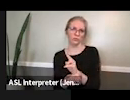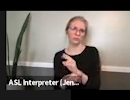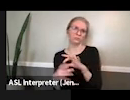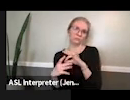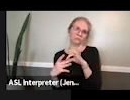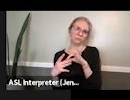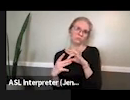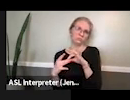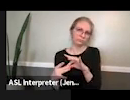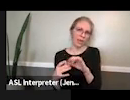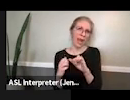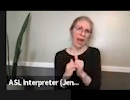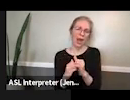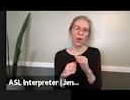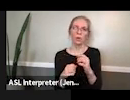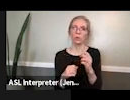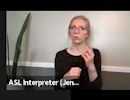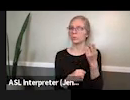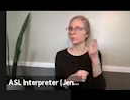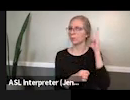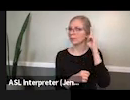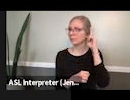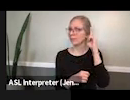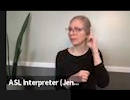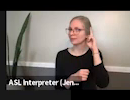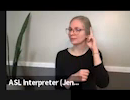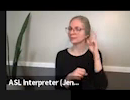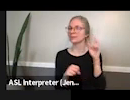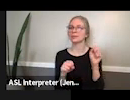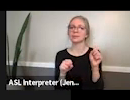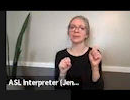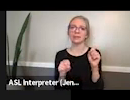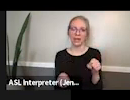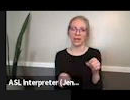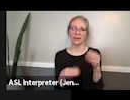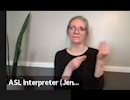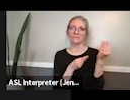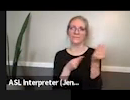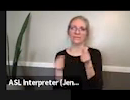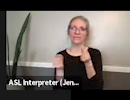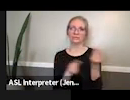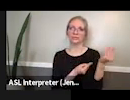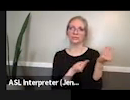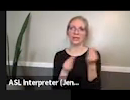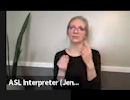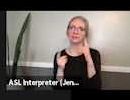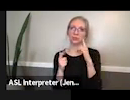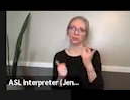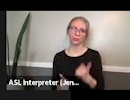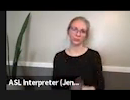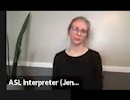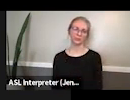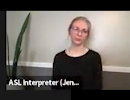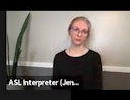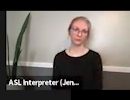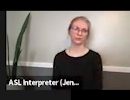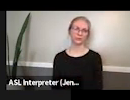how cochlear implants can facilitate hearing loss, all right?